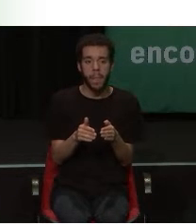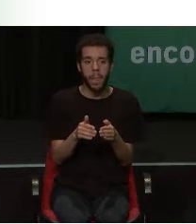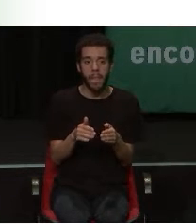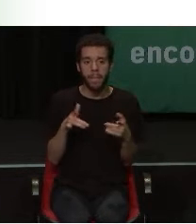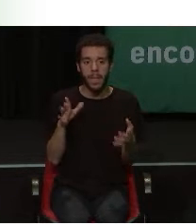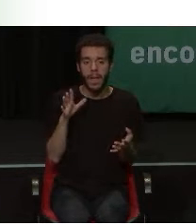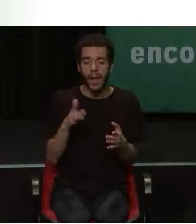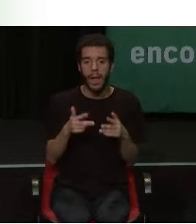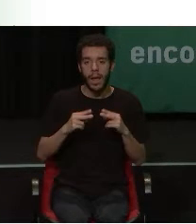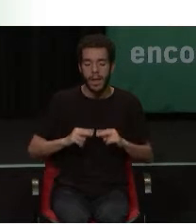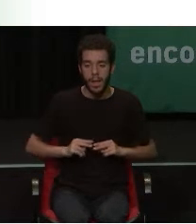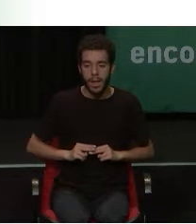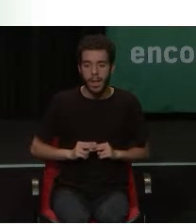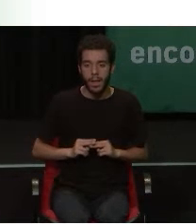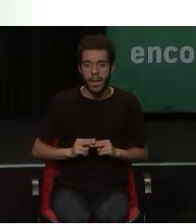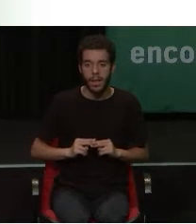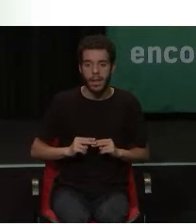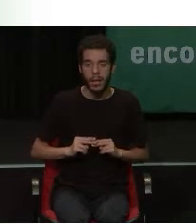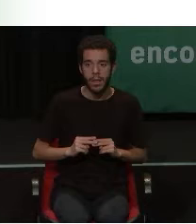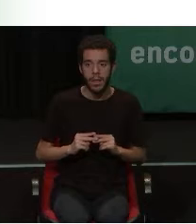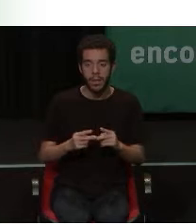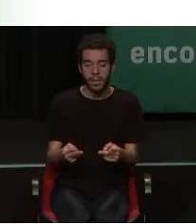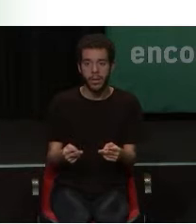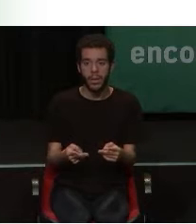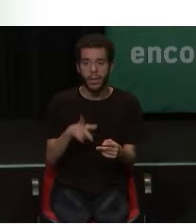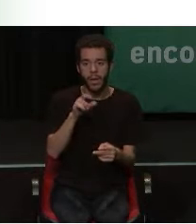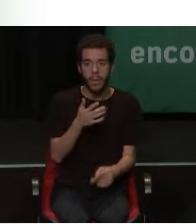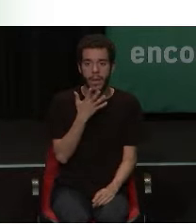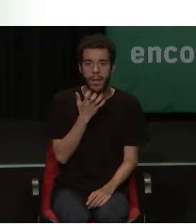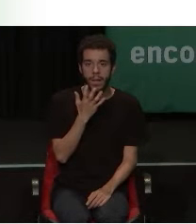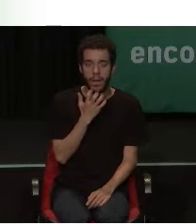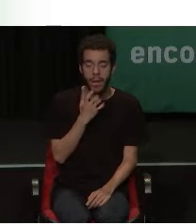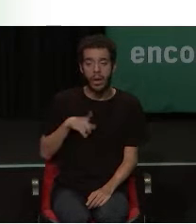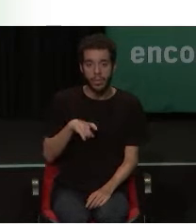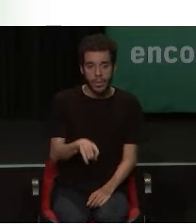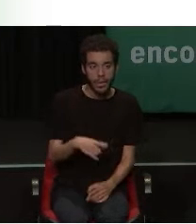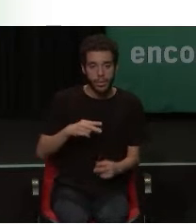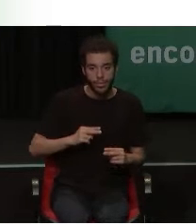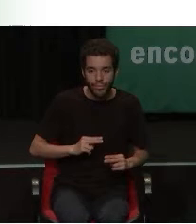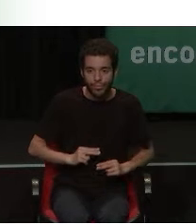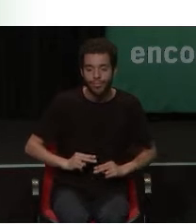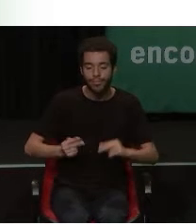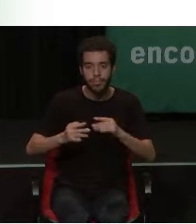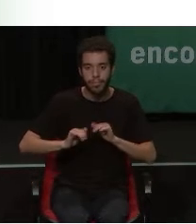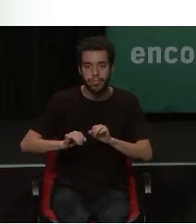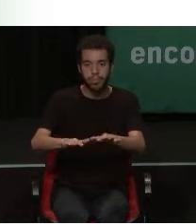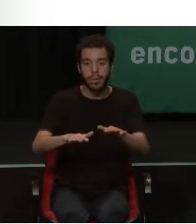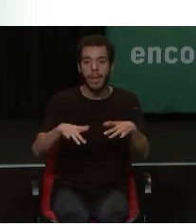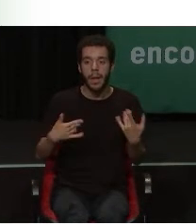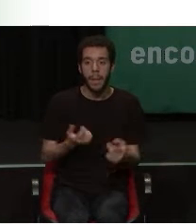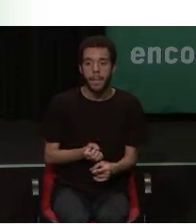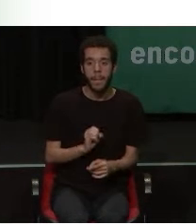focus more closely on the transmission and the transmission of antibiotic